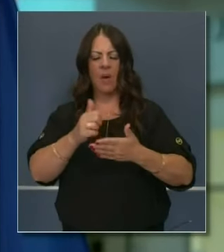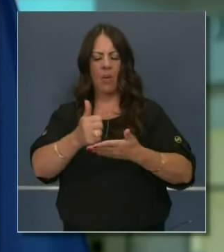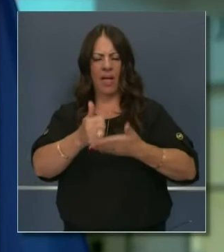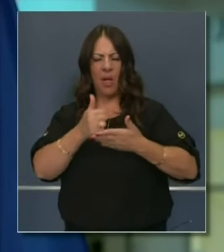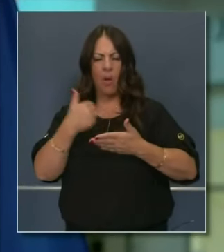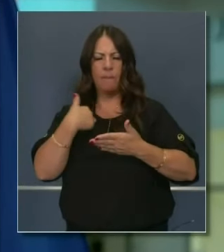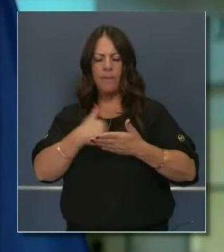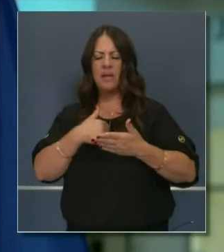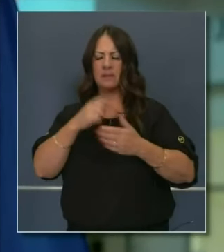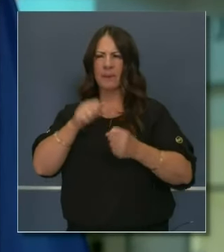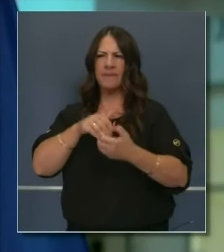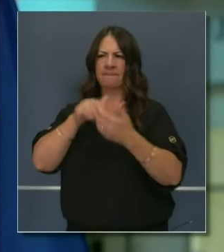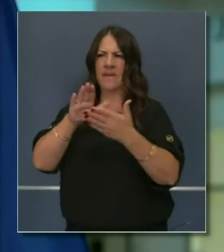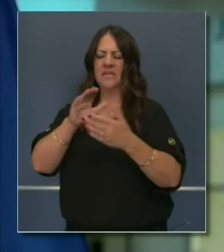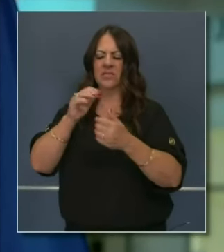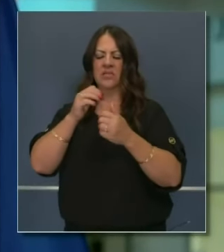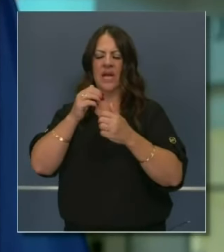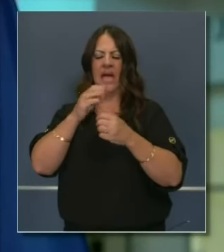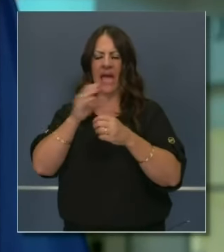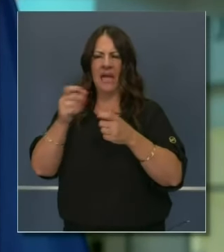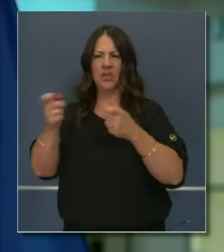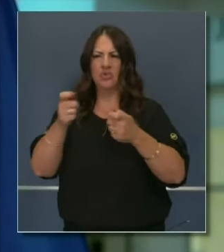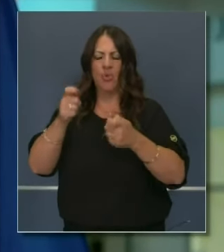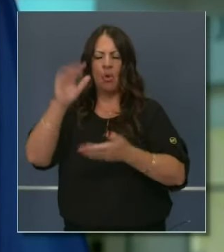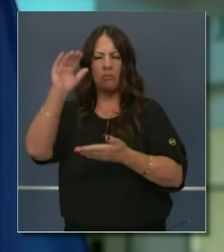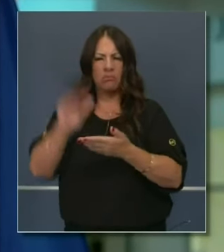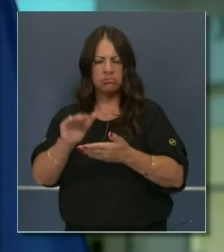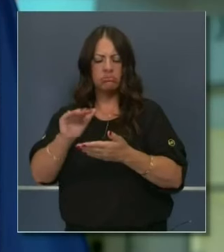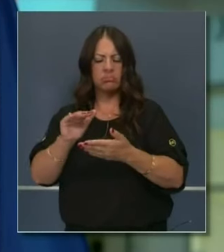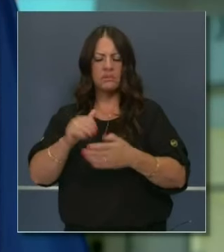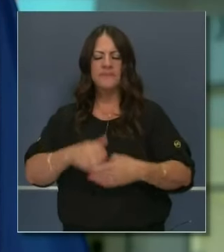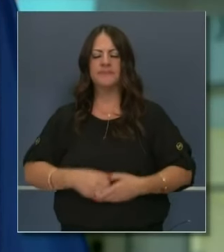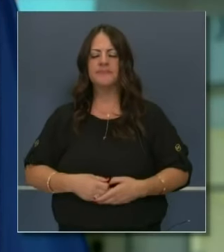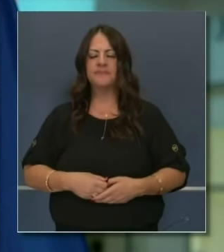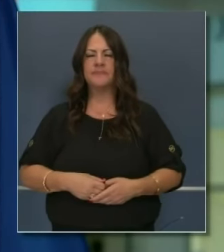of the pandemic. Jeremy White, Politico.